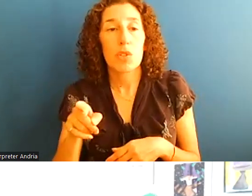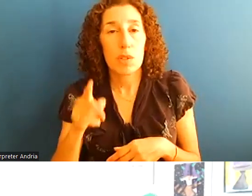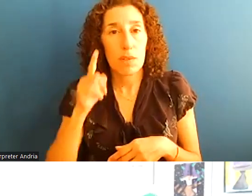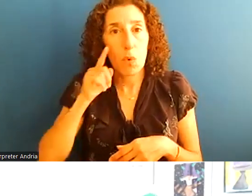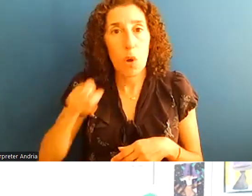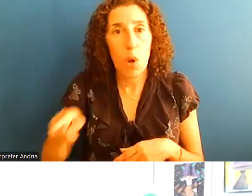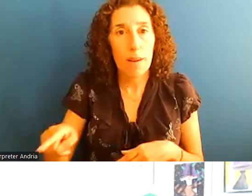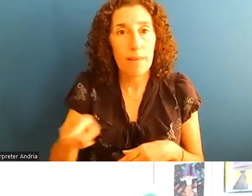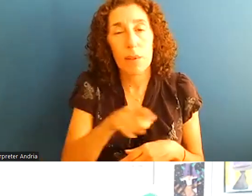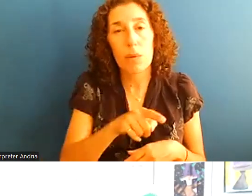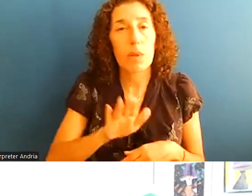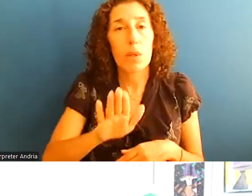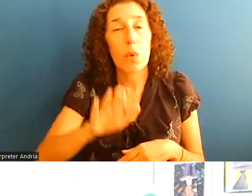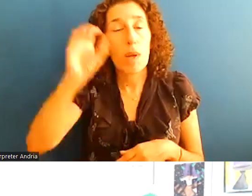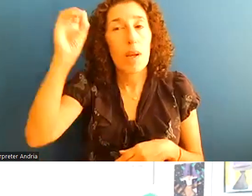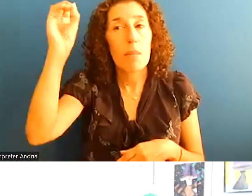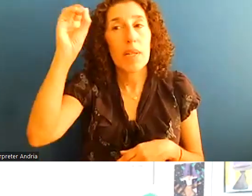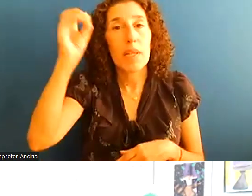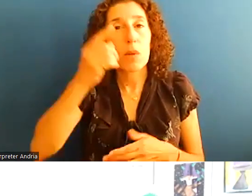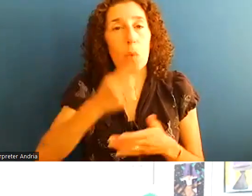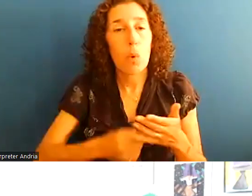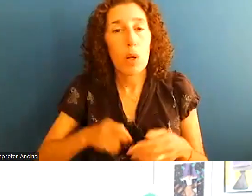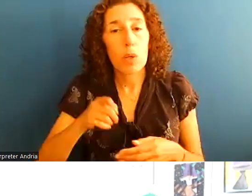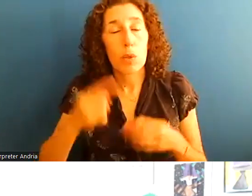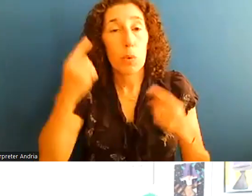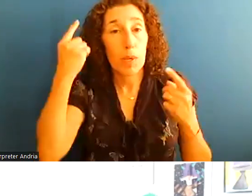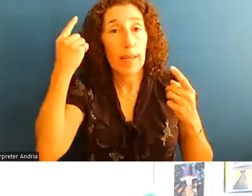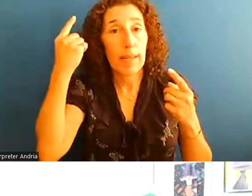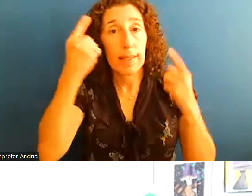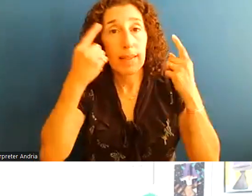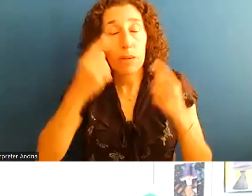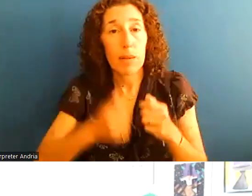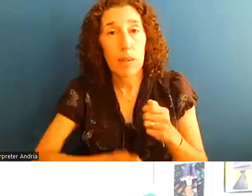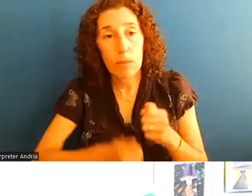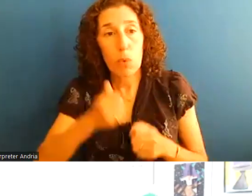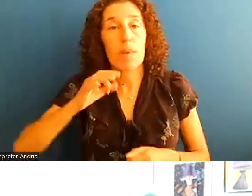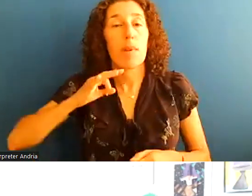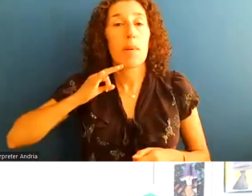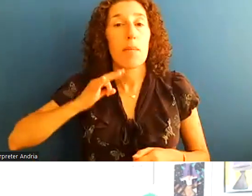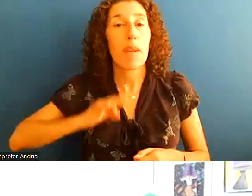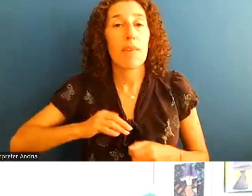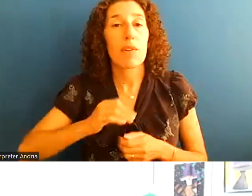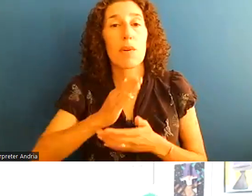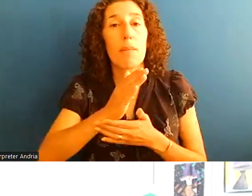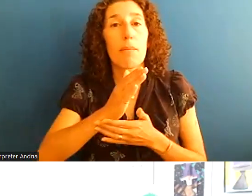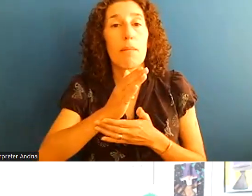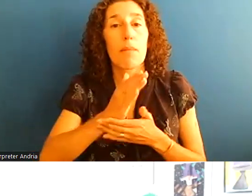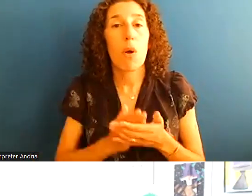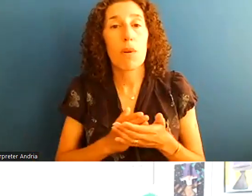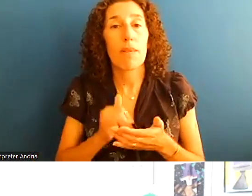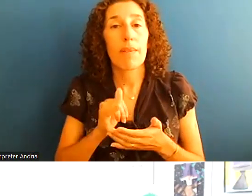So in your opinion, what do you consider the most beneficial aspect of sexual assault response teams, both for your profession